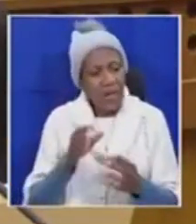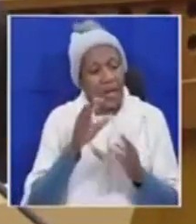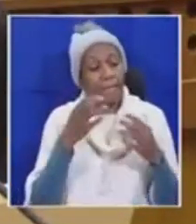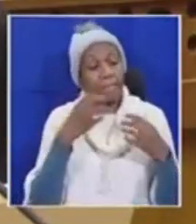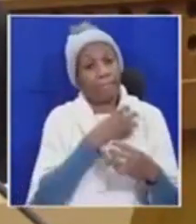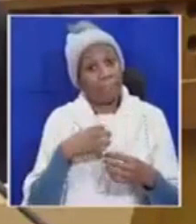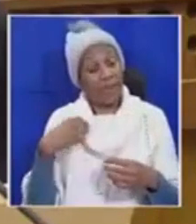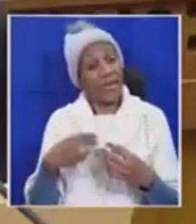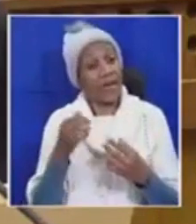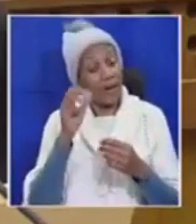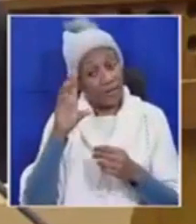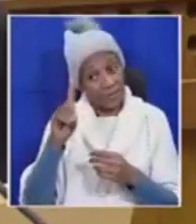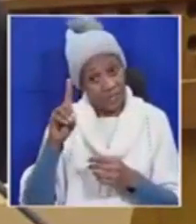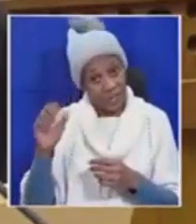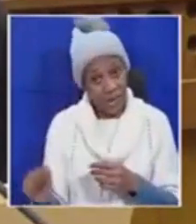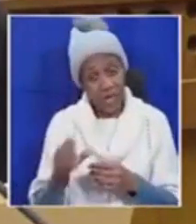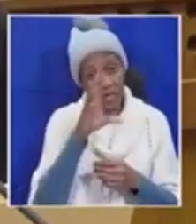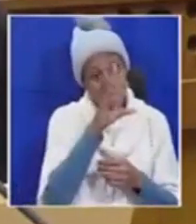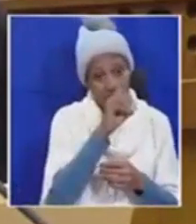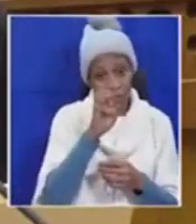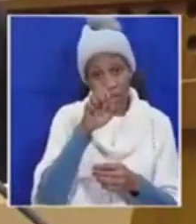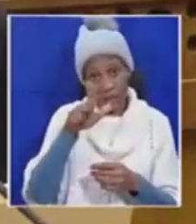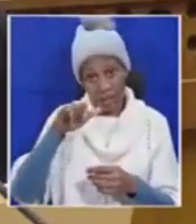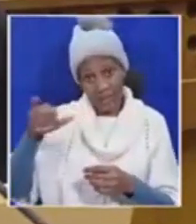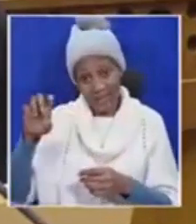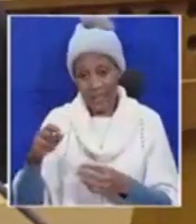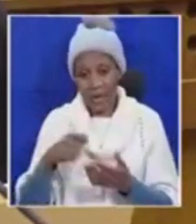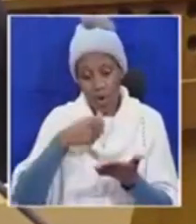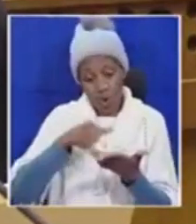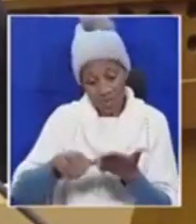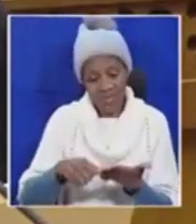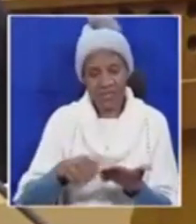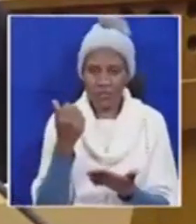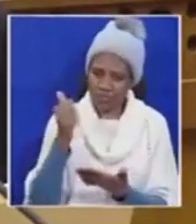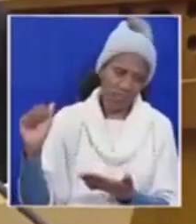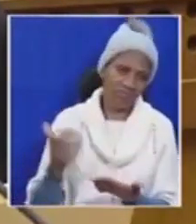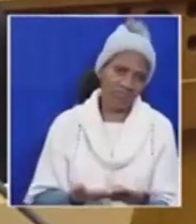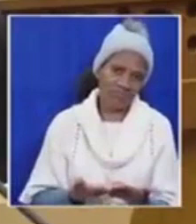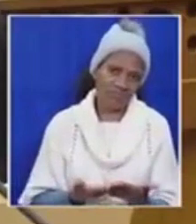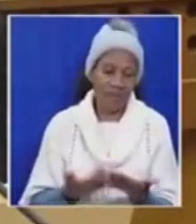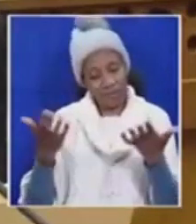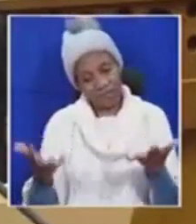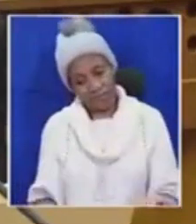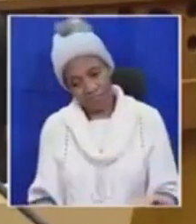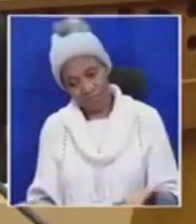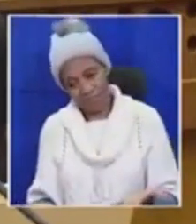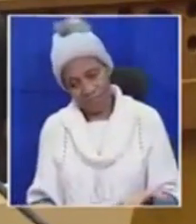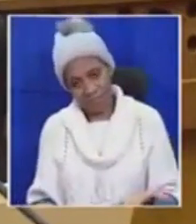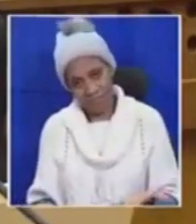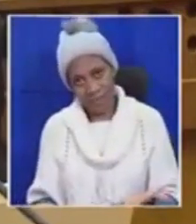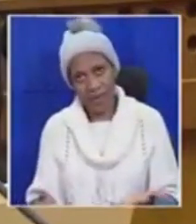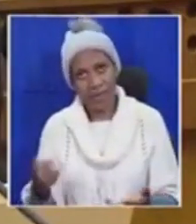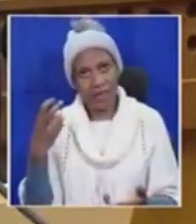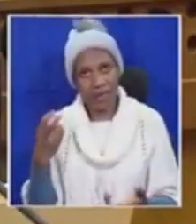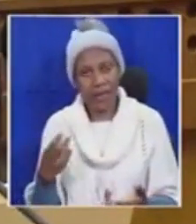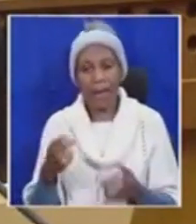Mayor Patricia de Lille reportedly refused to sign the contract. Hence, allegedly, the eruption